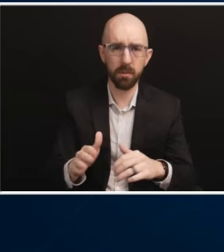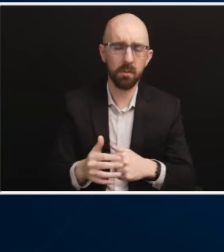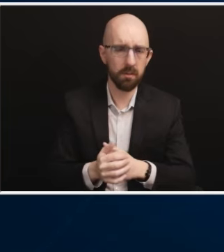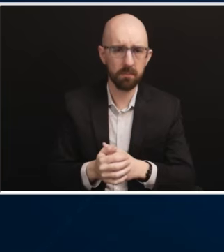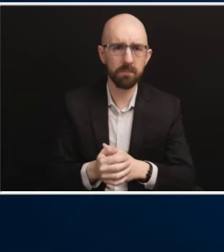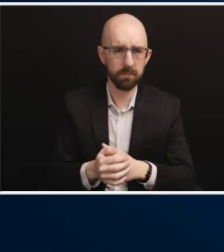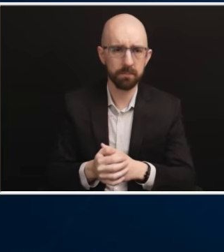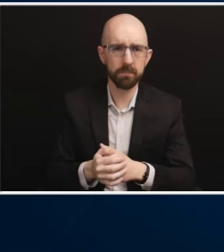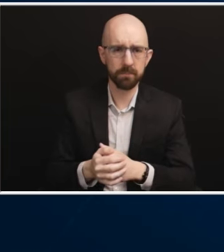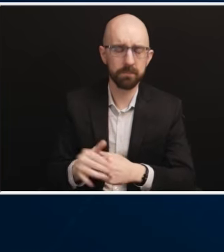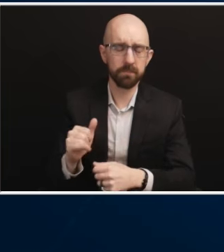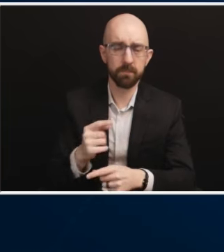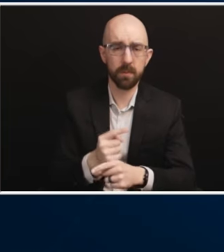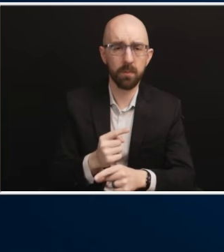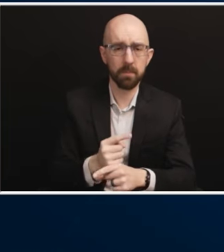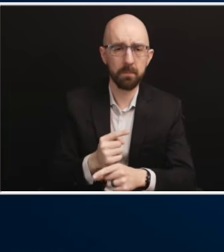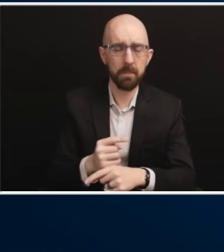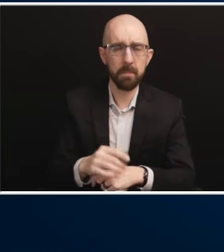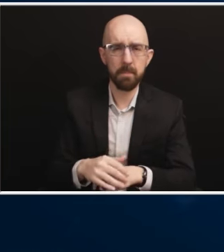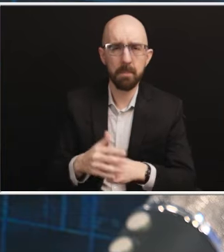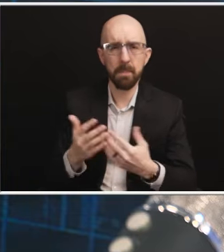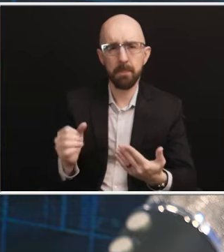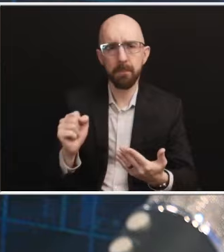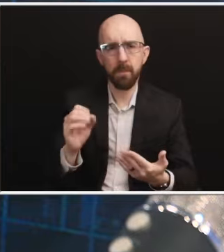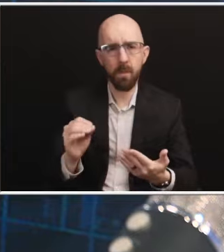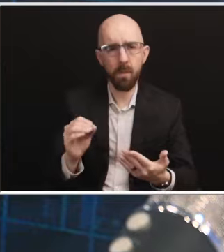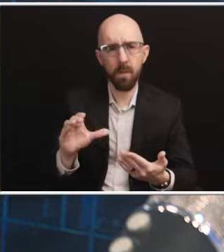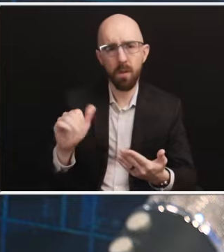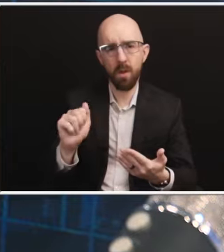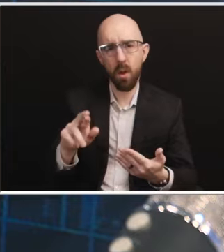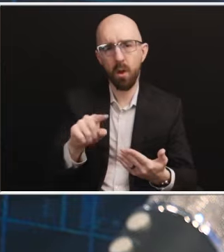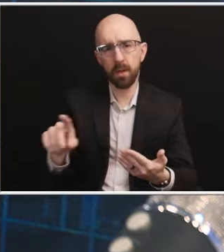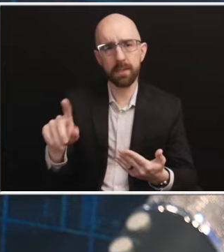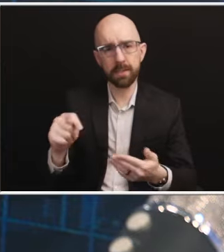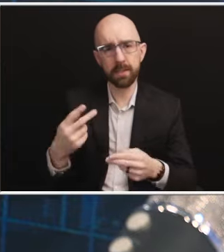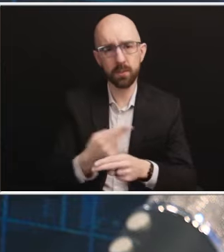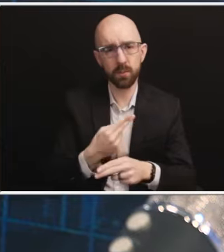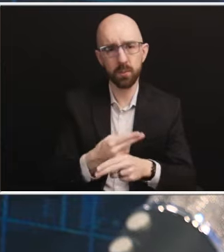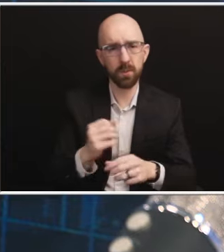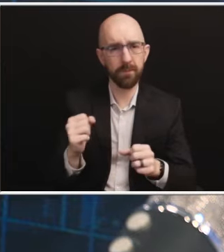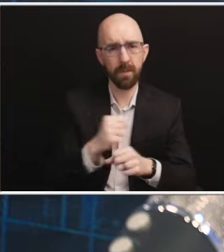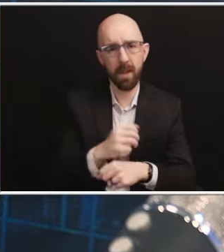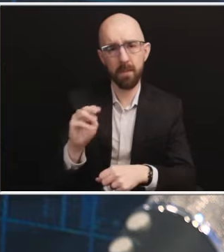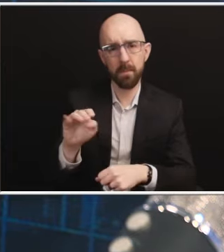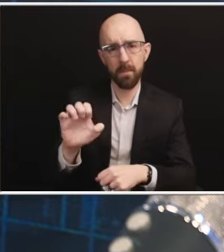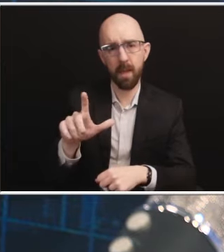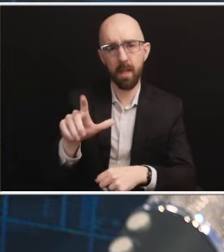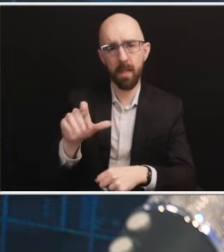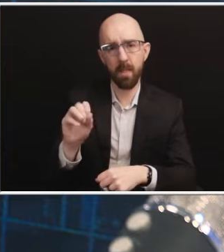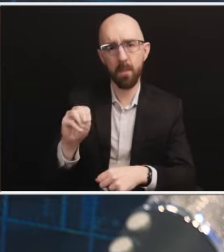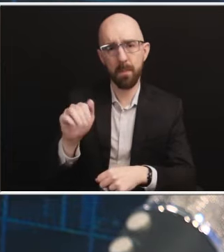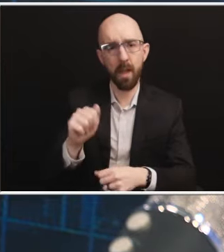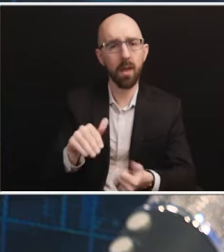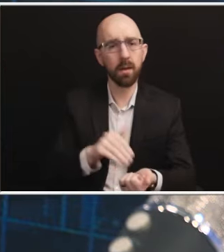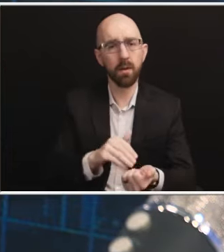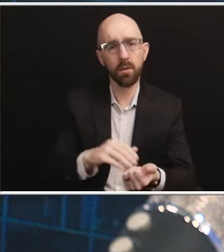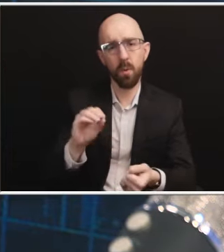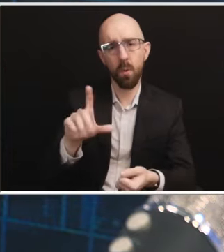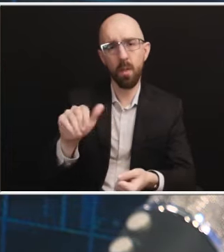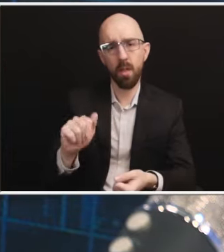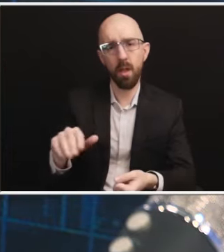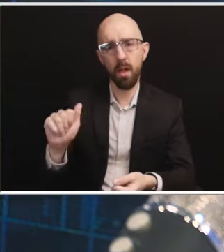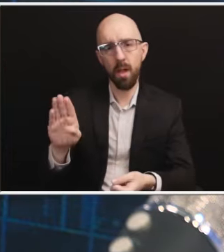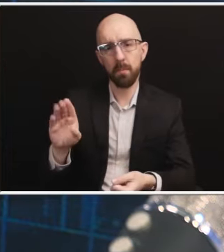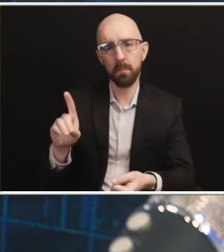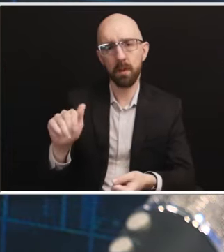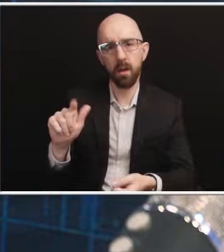right. Yeah. So CAR T is used to fight multiple myeloma. Dr. Ola Abdallah, our chief of myeloma and plasma